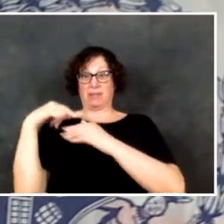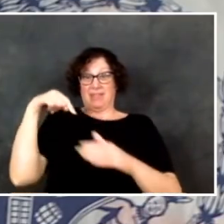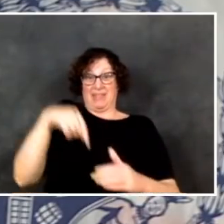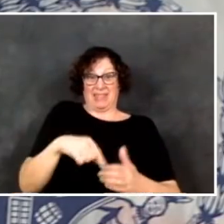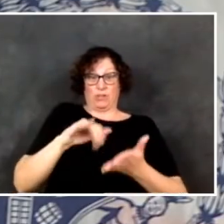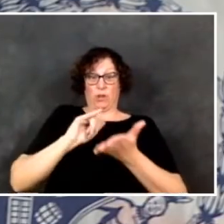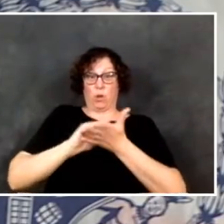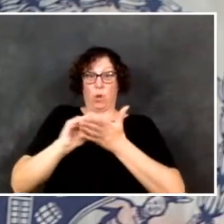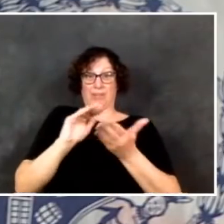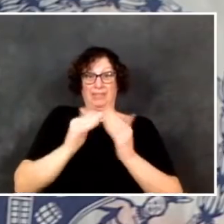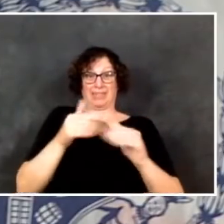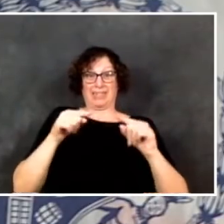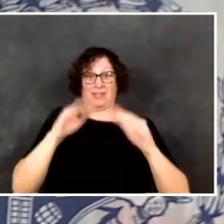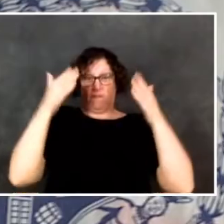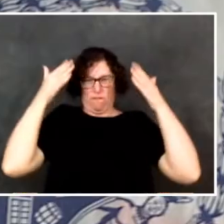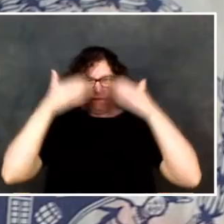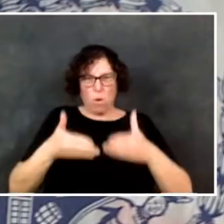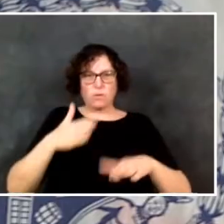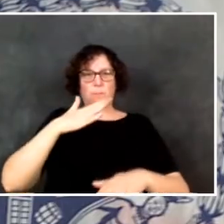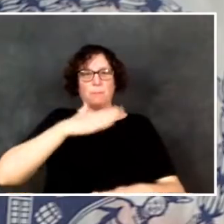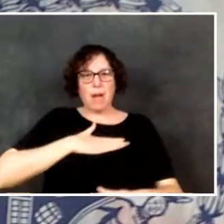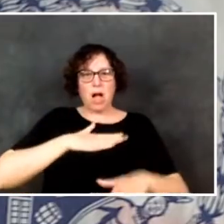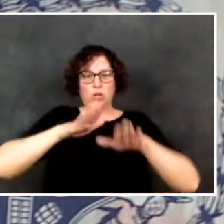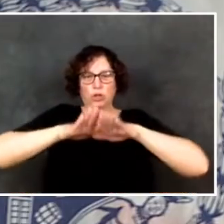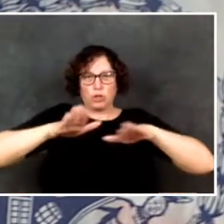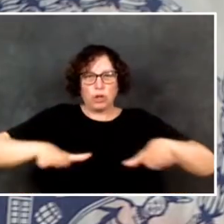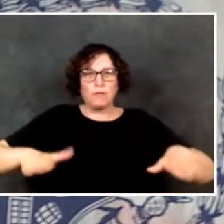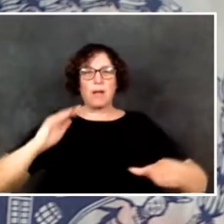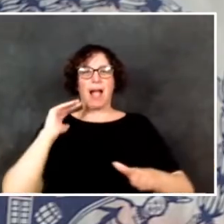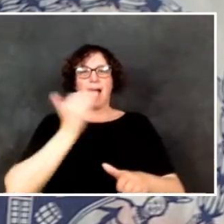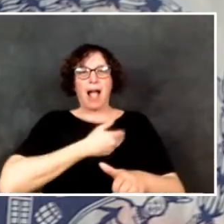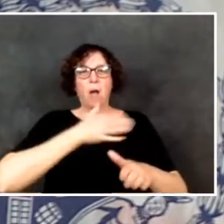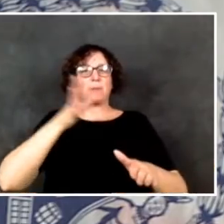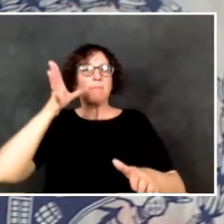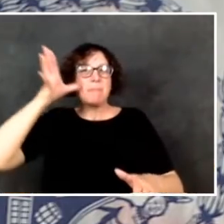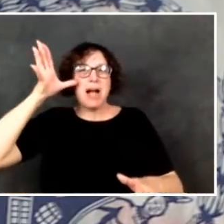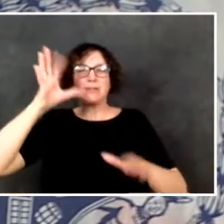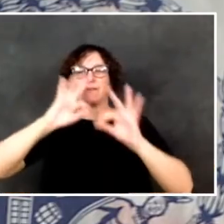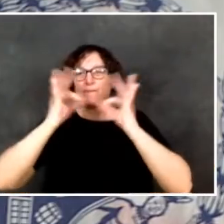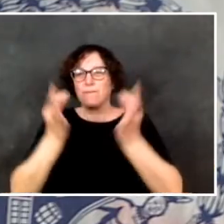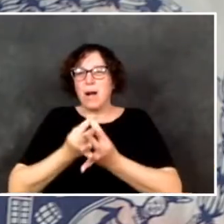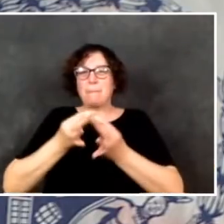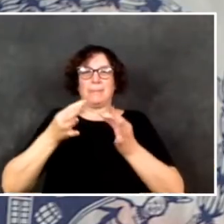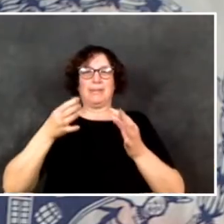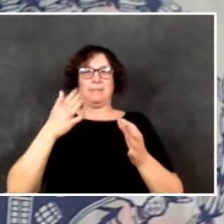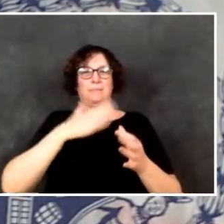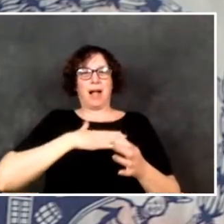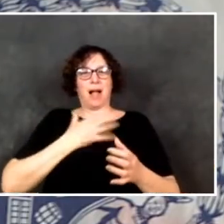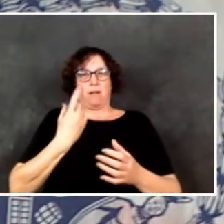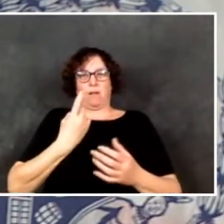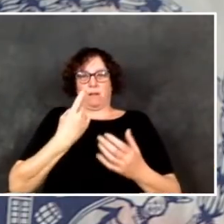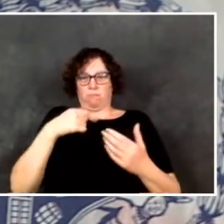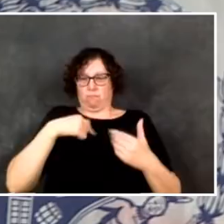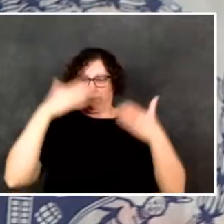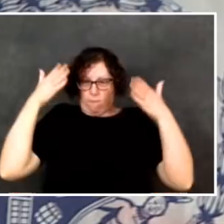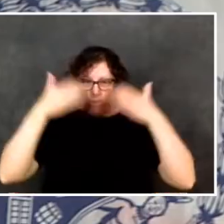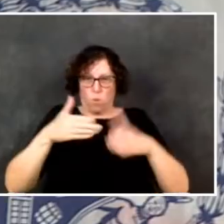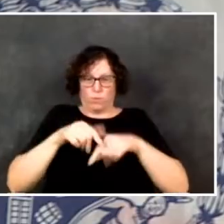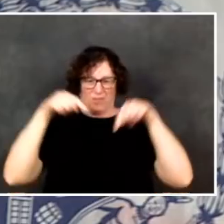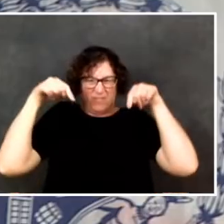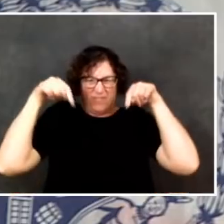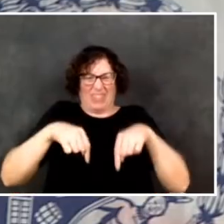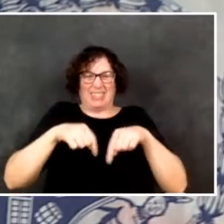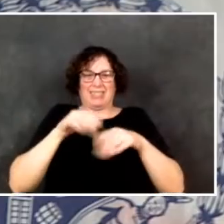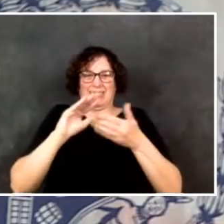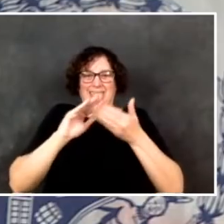to the educators who serve this city. That's my singular focus. And to me, this is